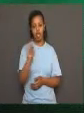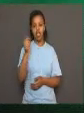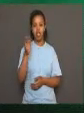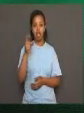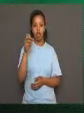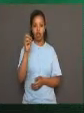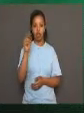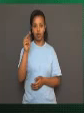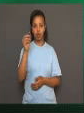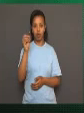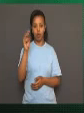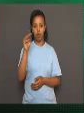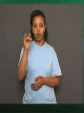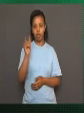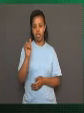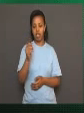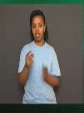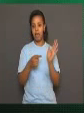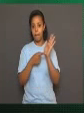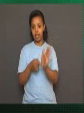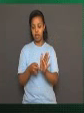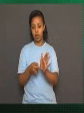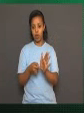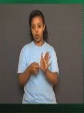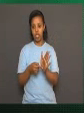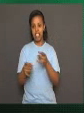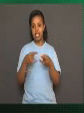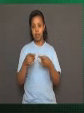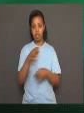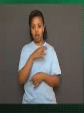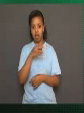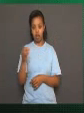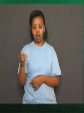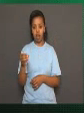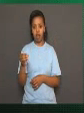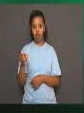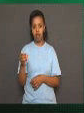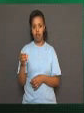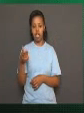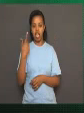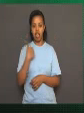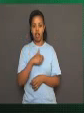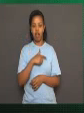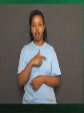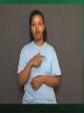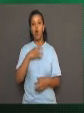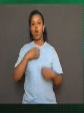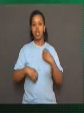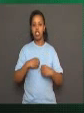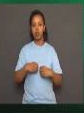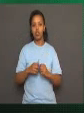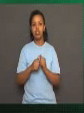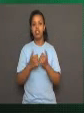Taxonomy shows relationships and simplifies how we refer to